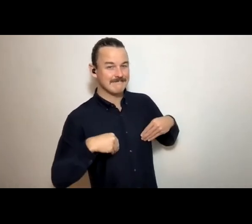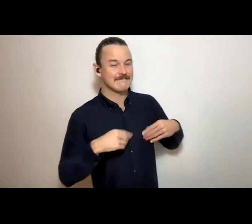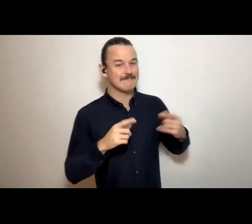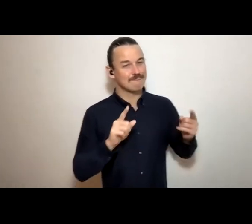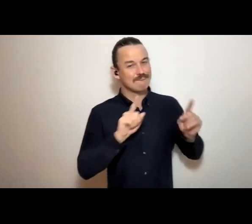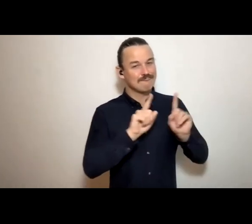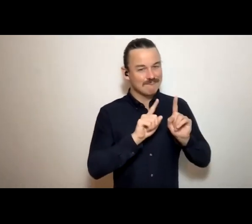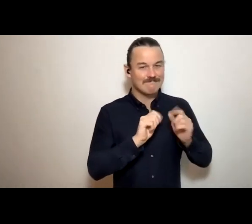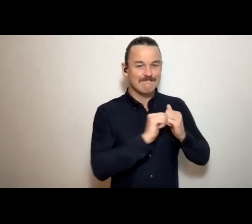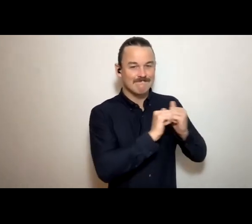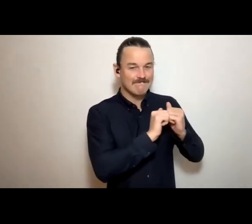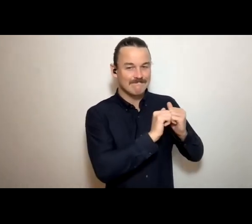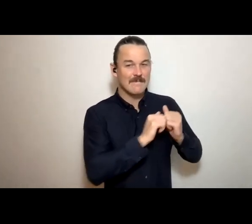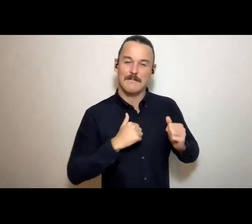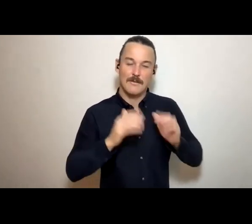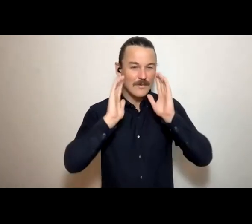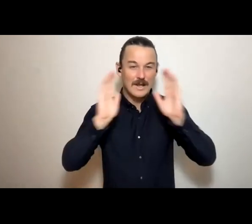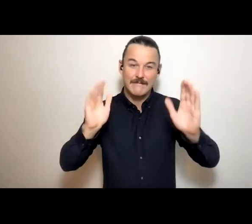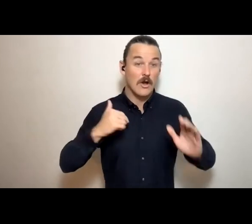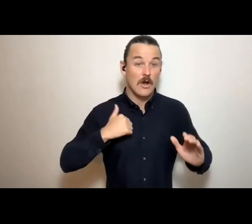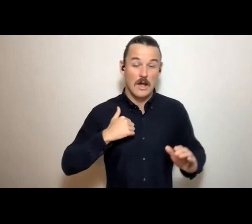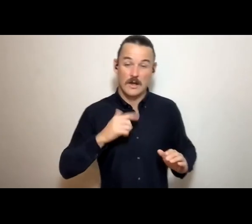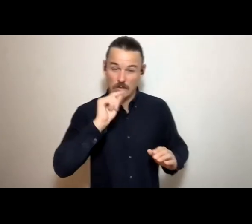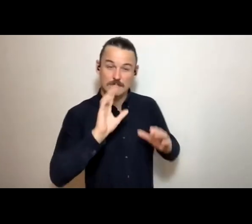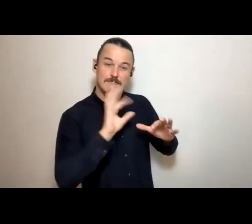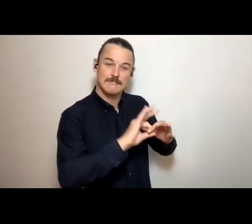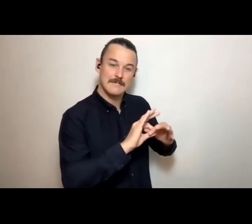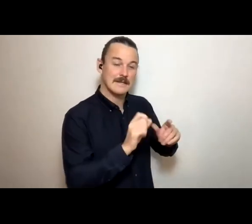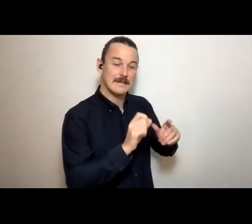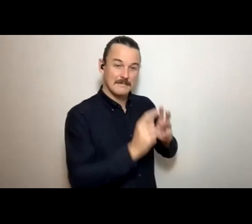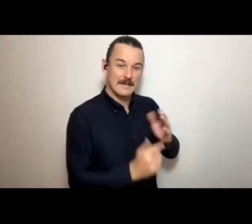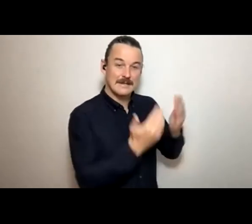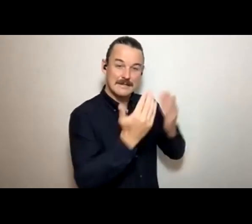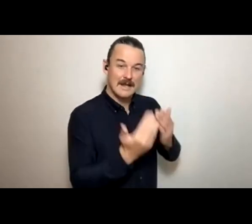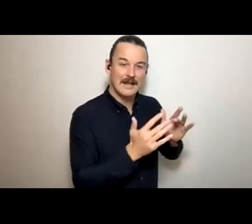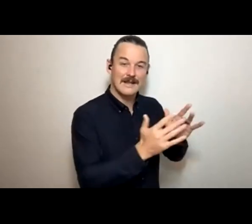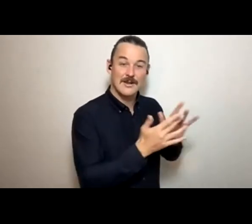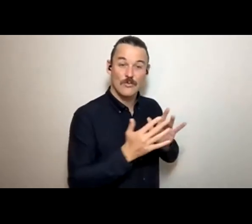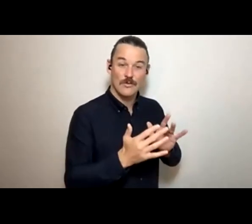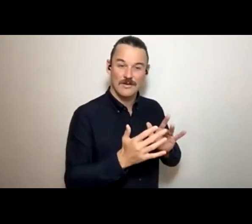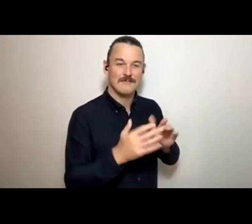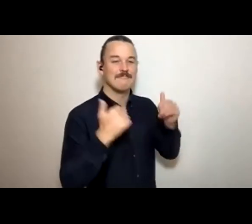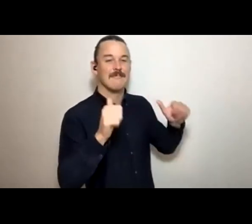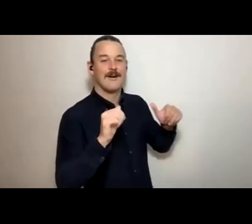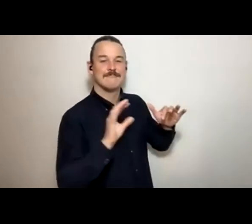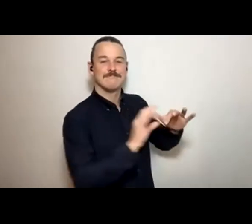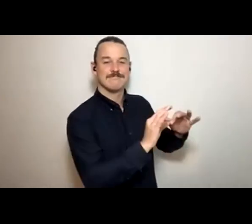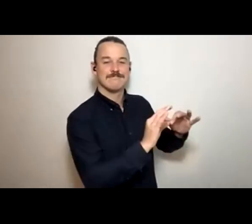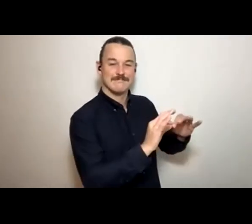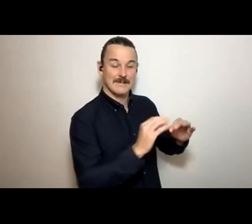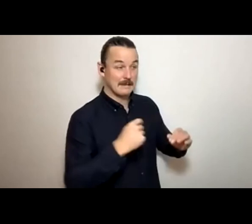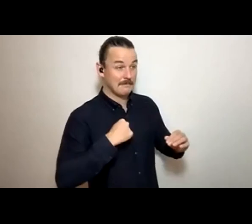to join a disability studies network, and, and boarded my knowledge and have